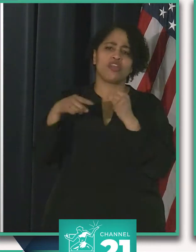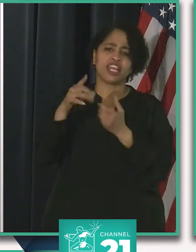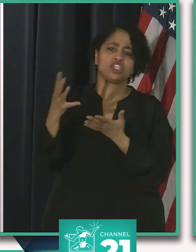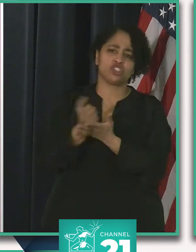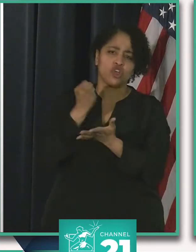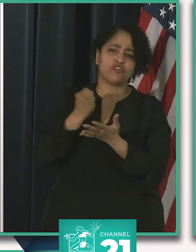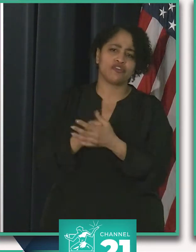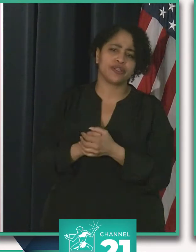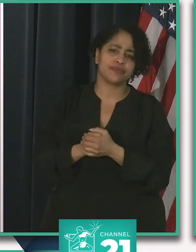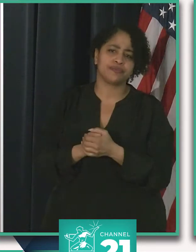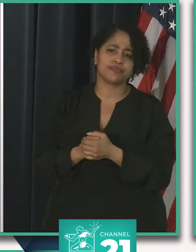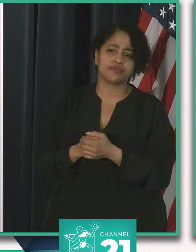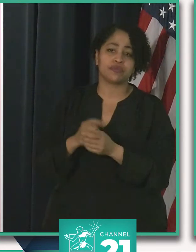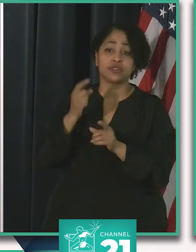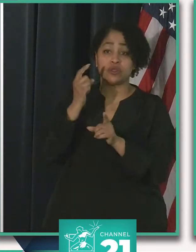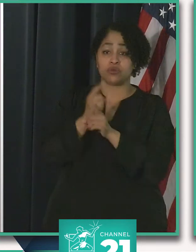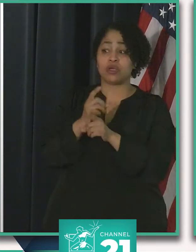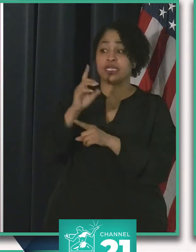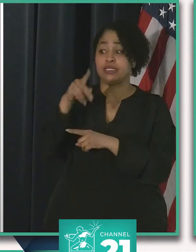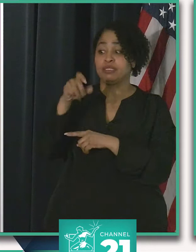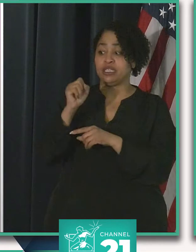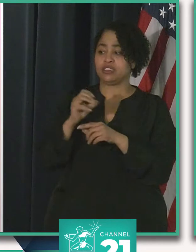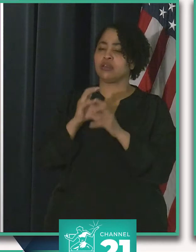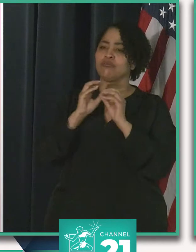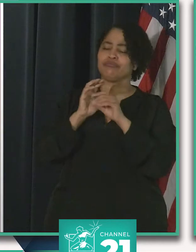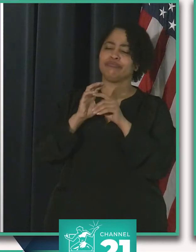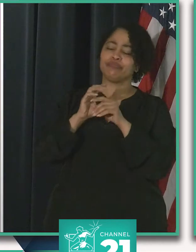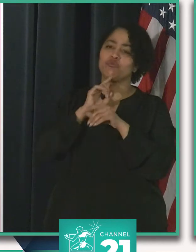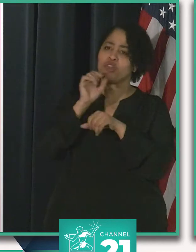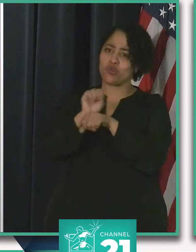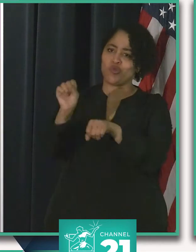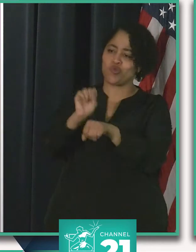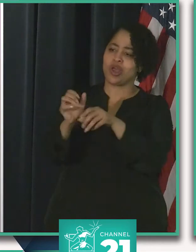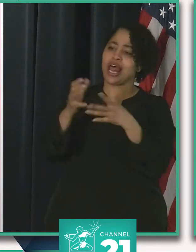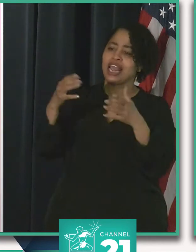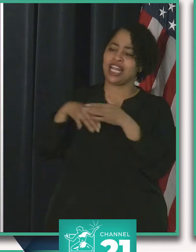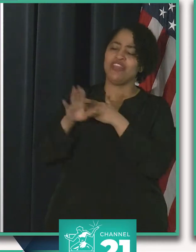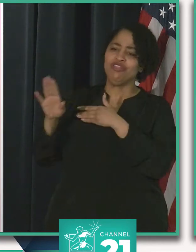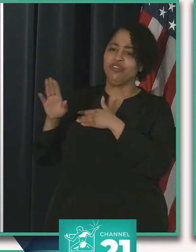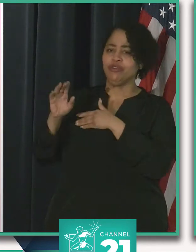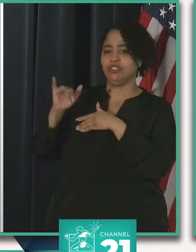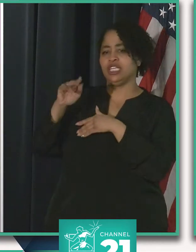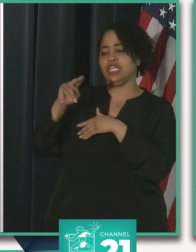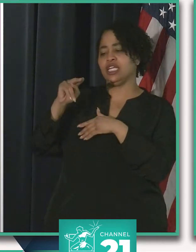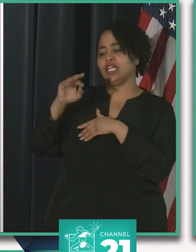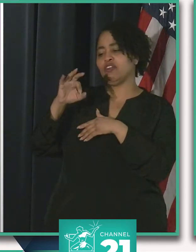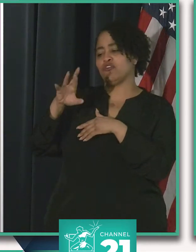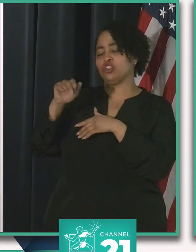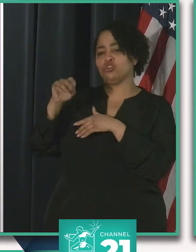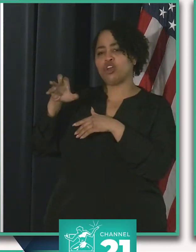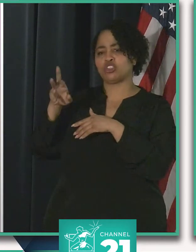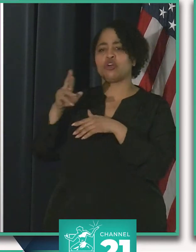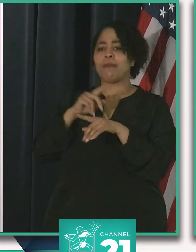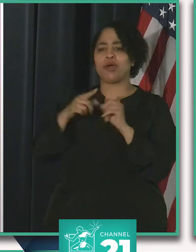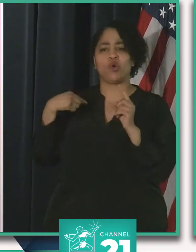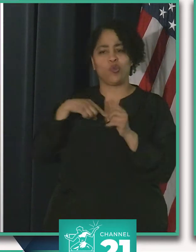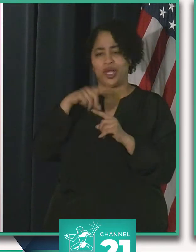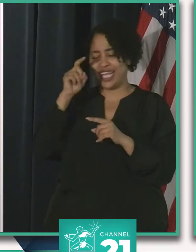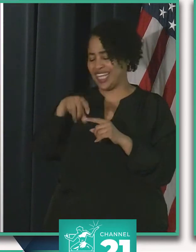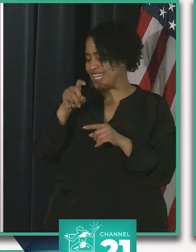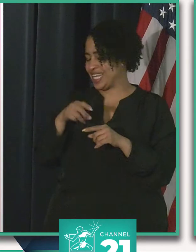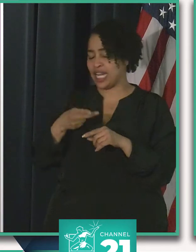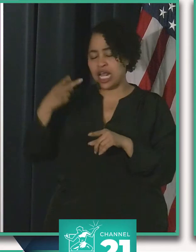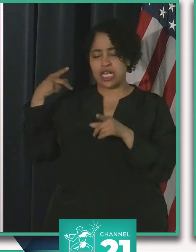deserve. Right. DPS has put a lot of work into their infrastructure there, but we do need high-speed